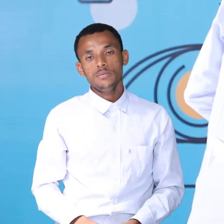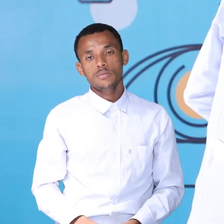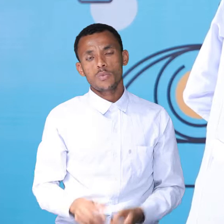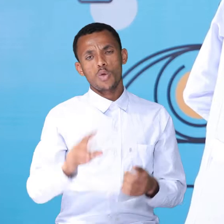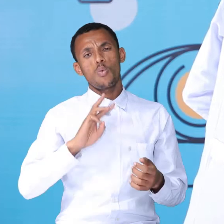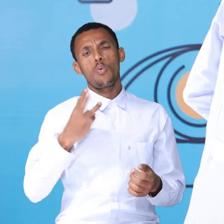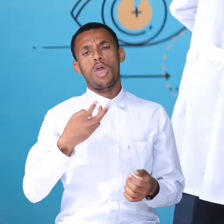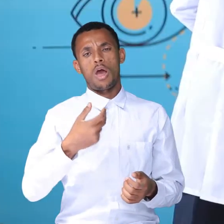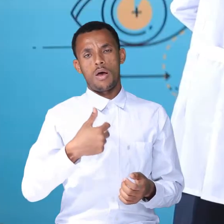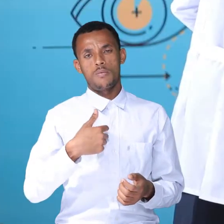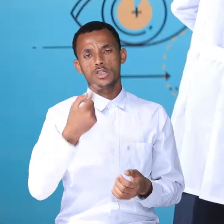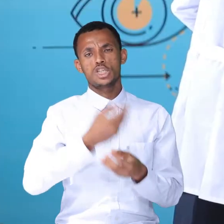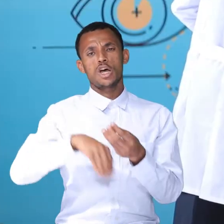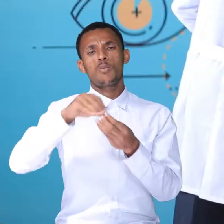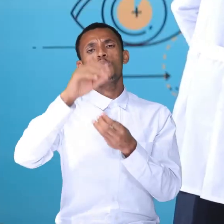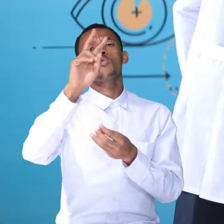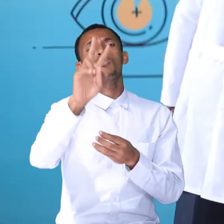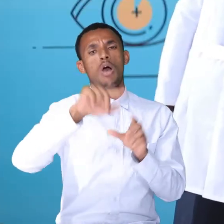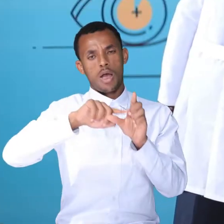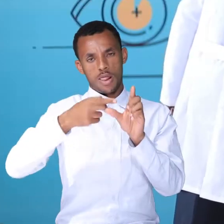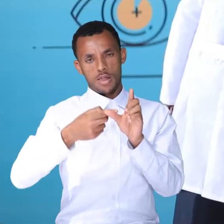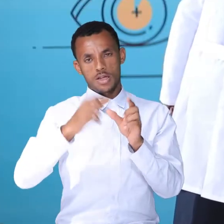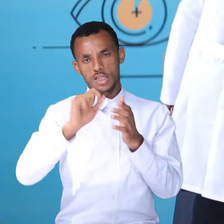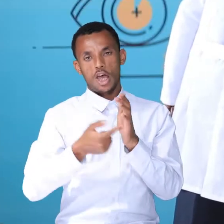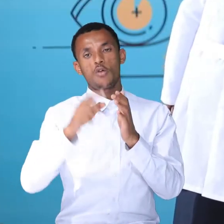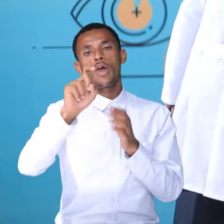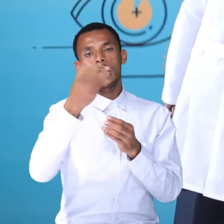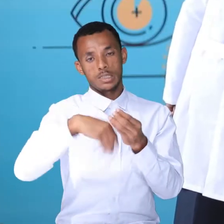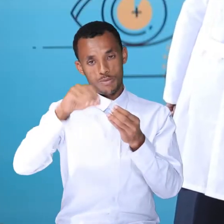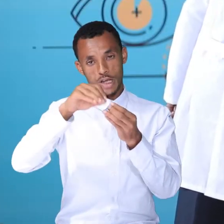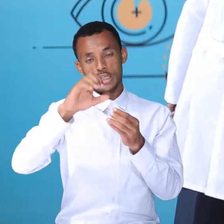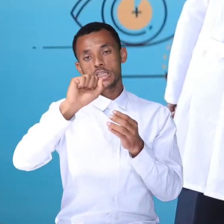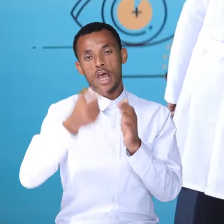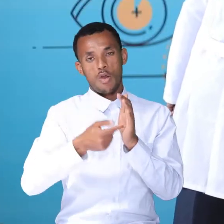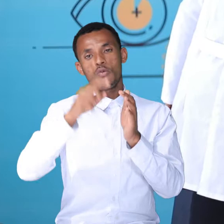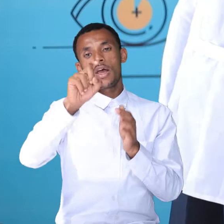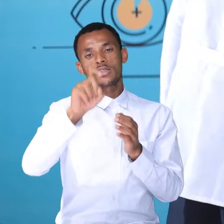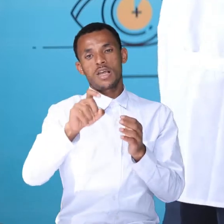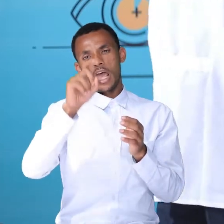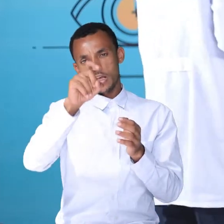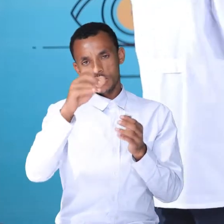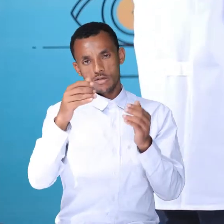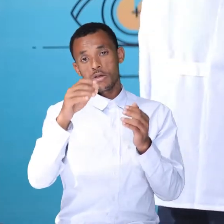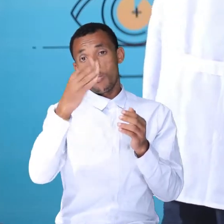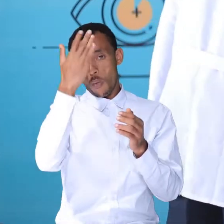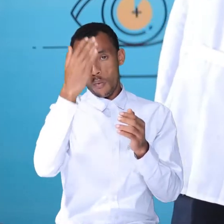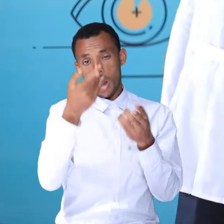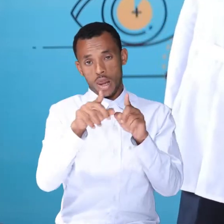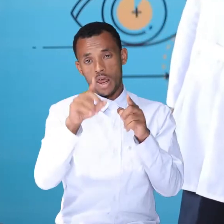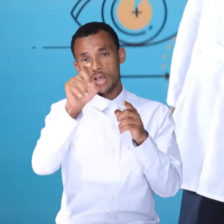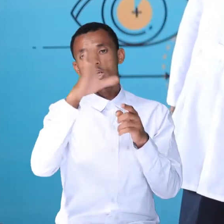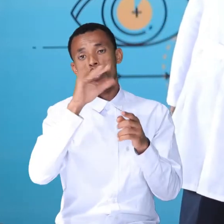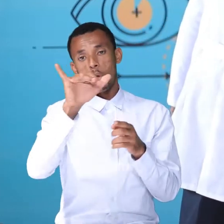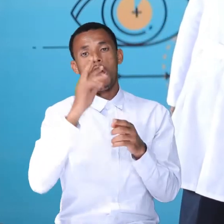We have the sum of two angles, sine of x plus x it will be, where x and y are equal. So what you